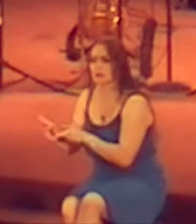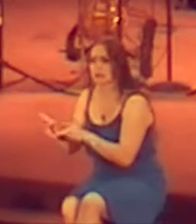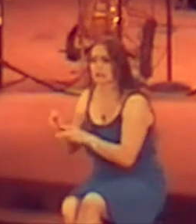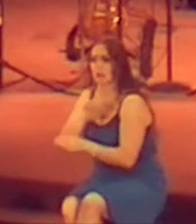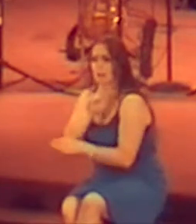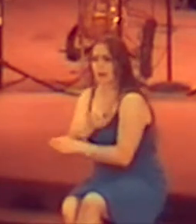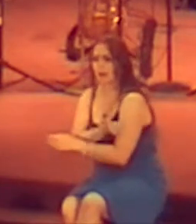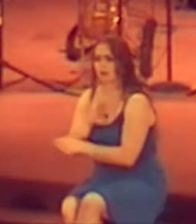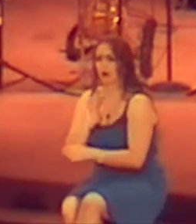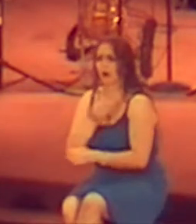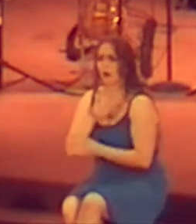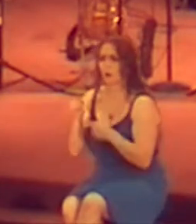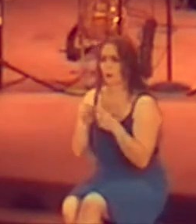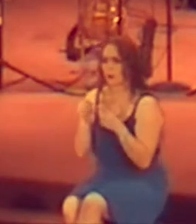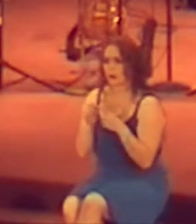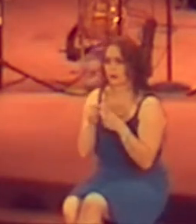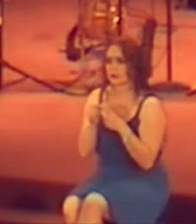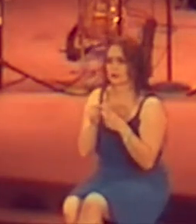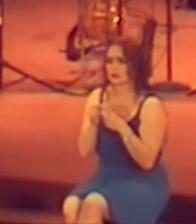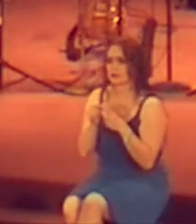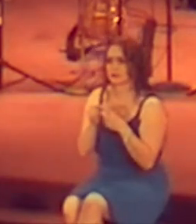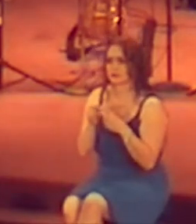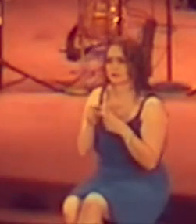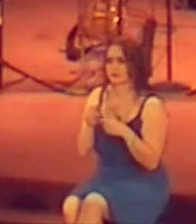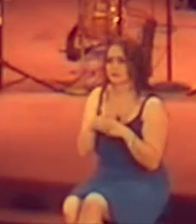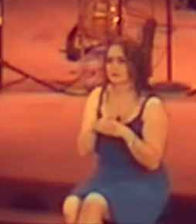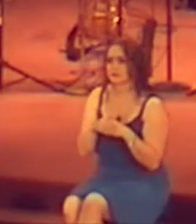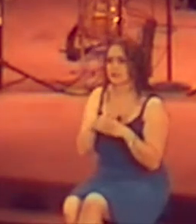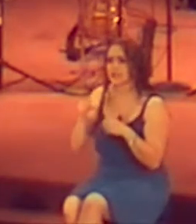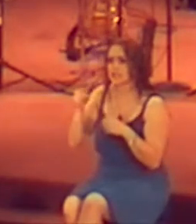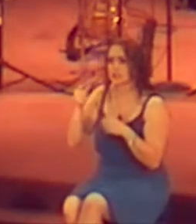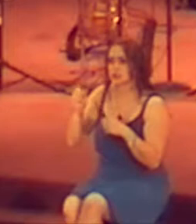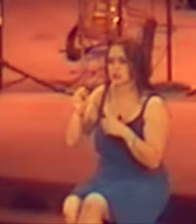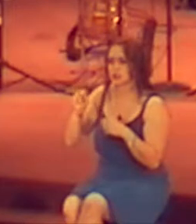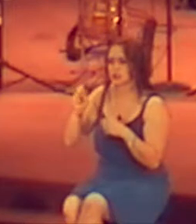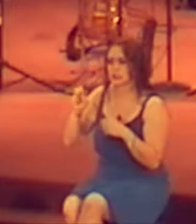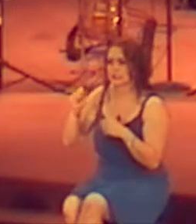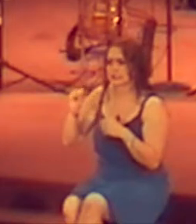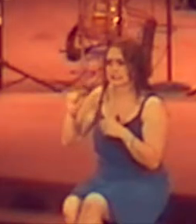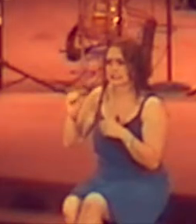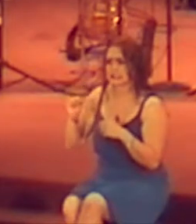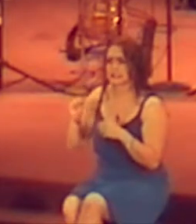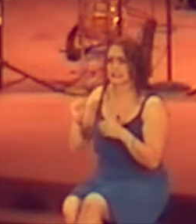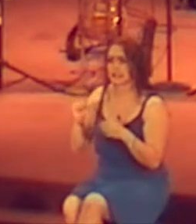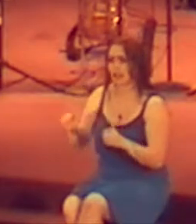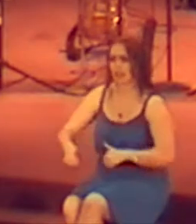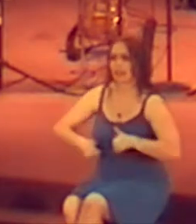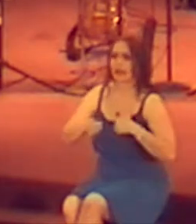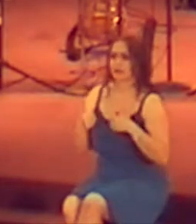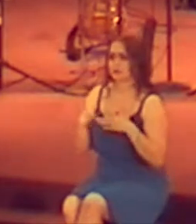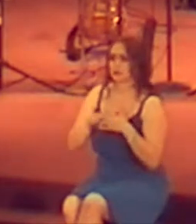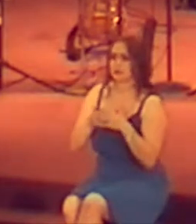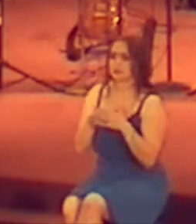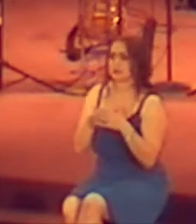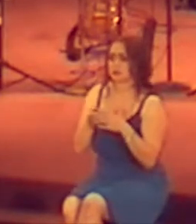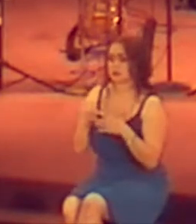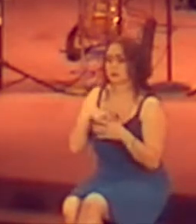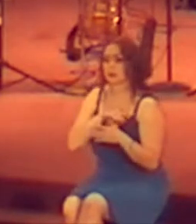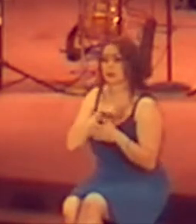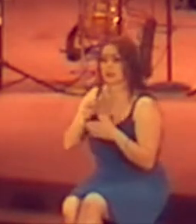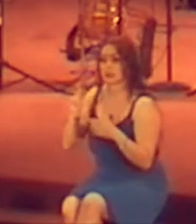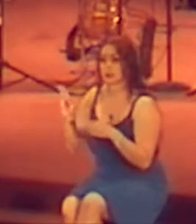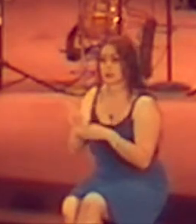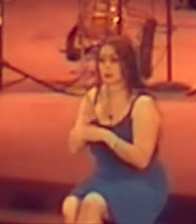life. In Genesis, we get an account that God speaks and life is created, or rather cultivated. Something happens when we use our words.